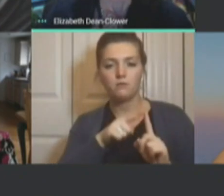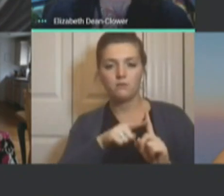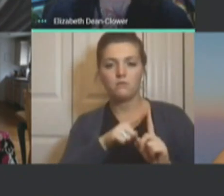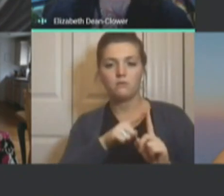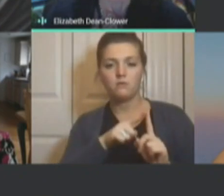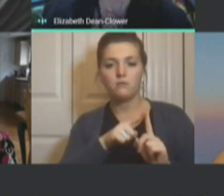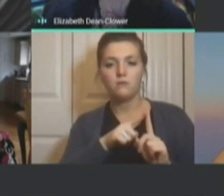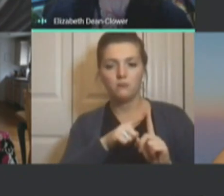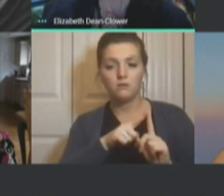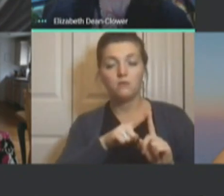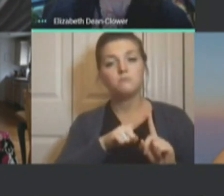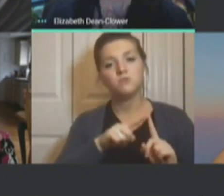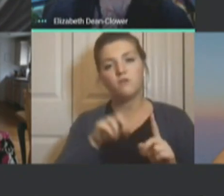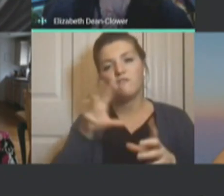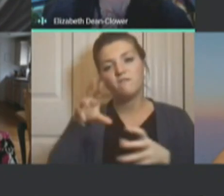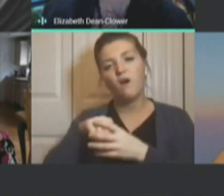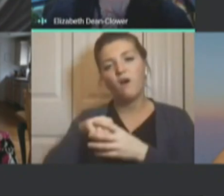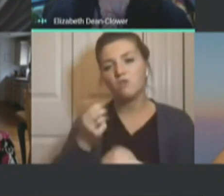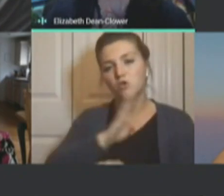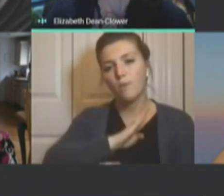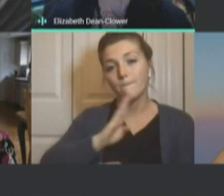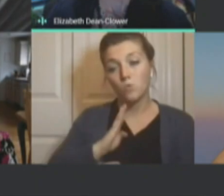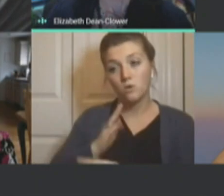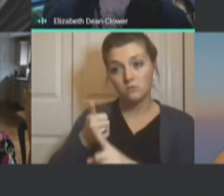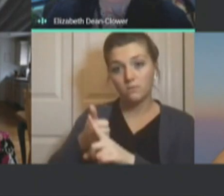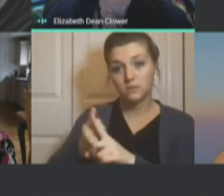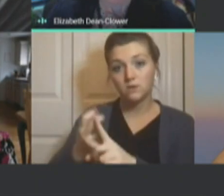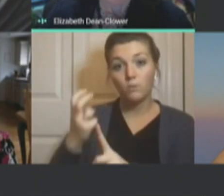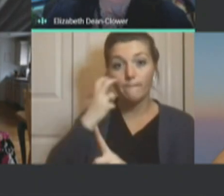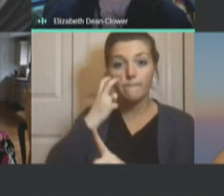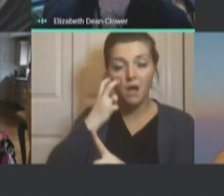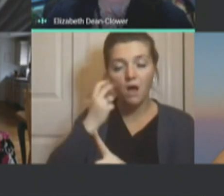another board who's blind